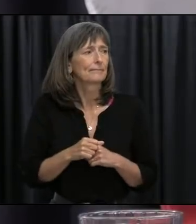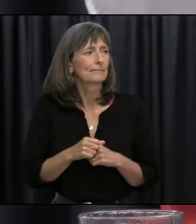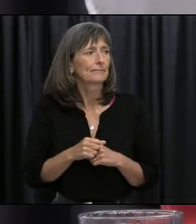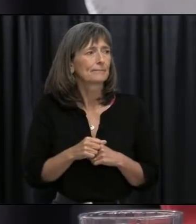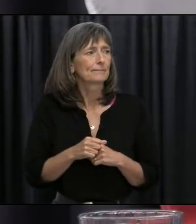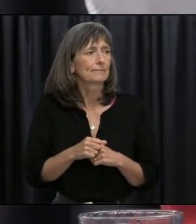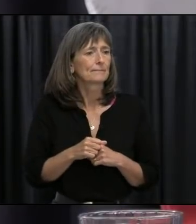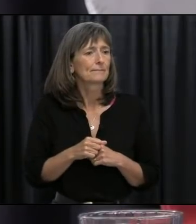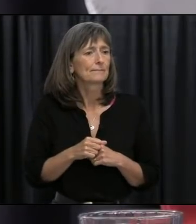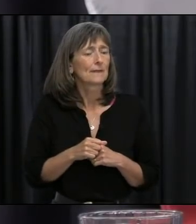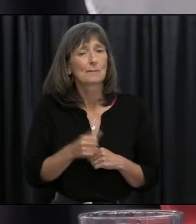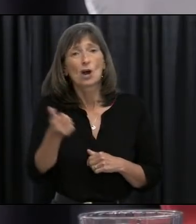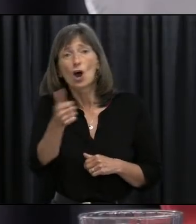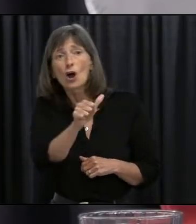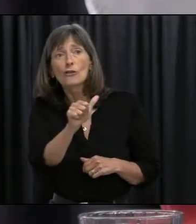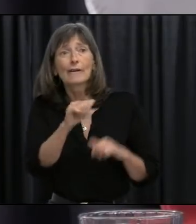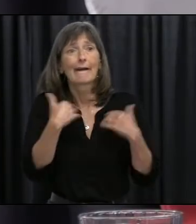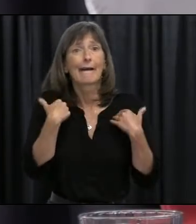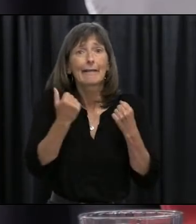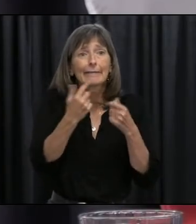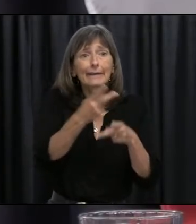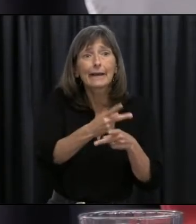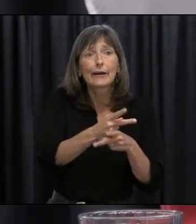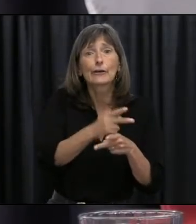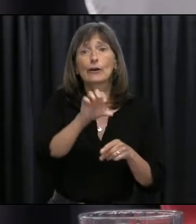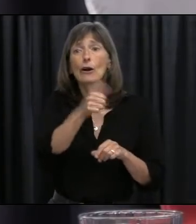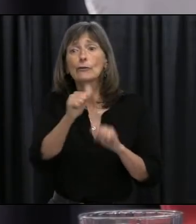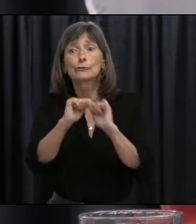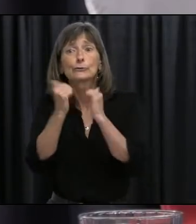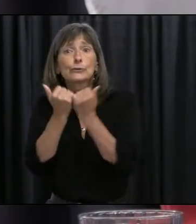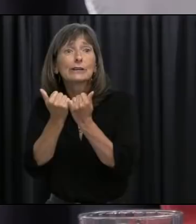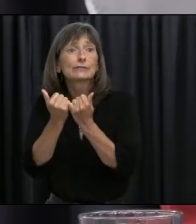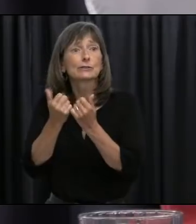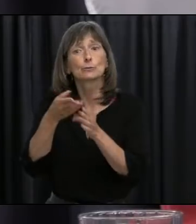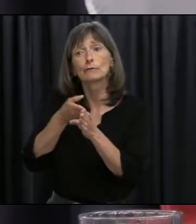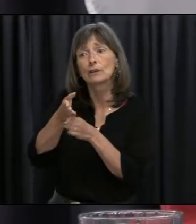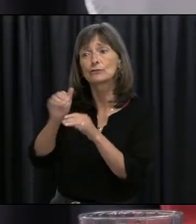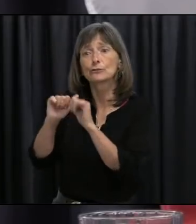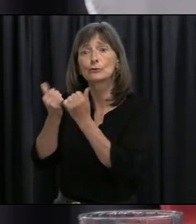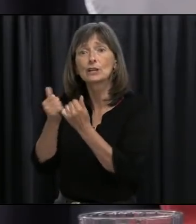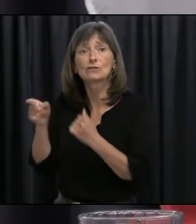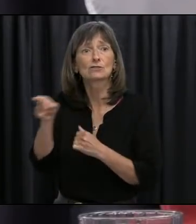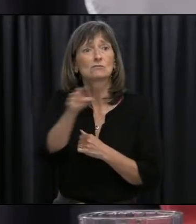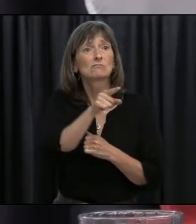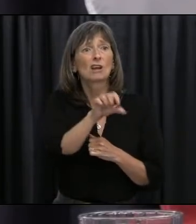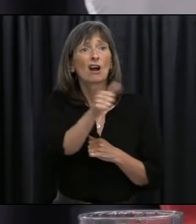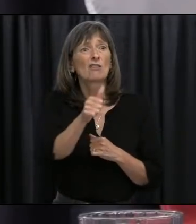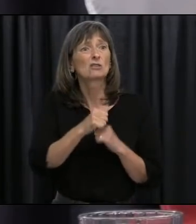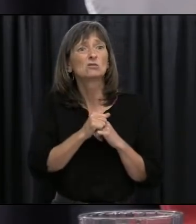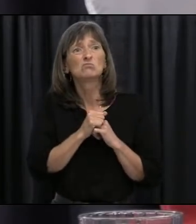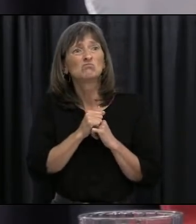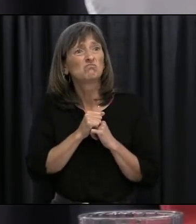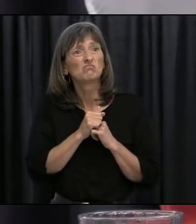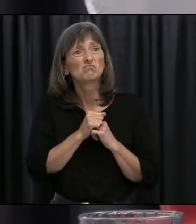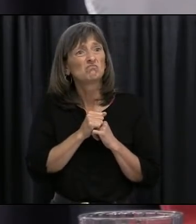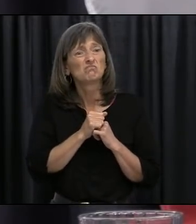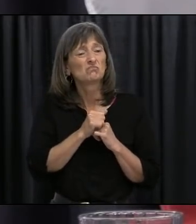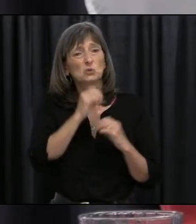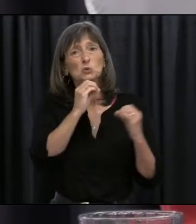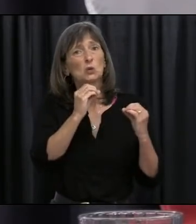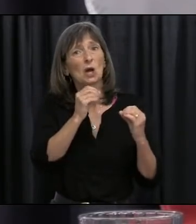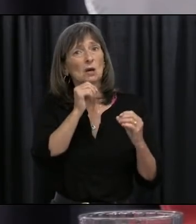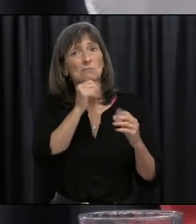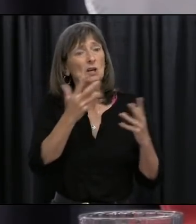healthcare, association or professional group, that has had as much face time with the Department of